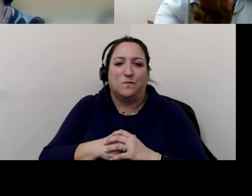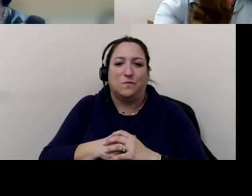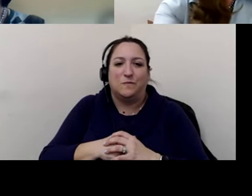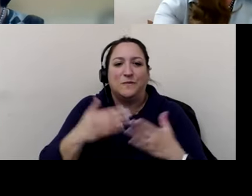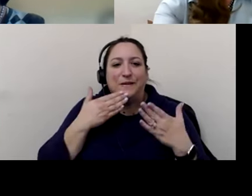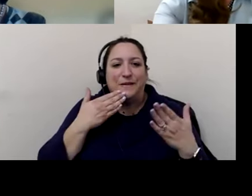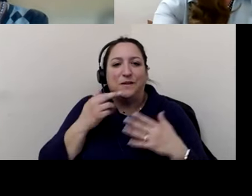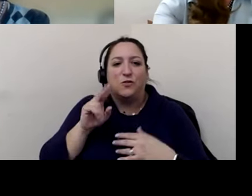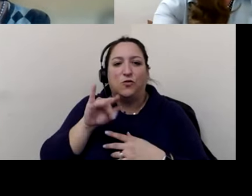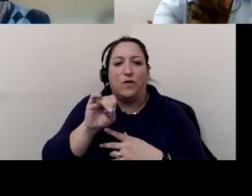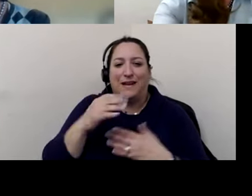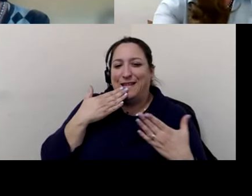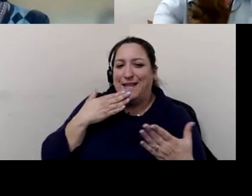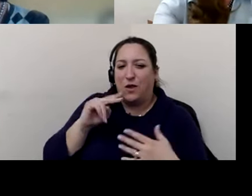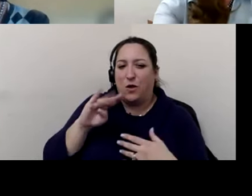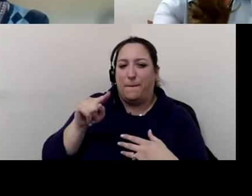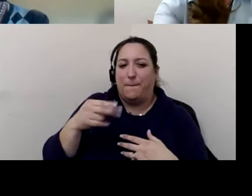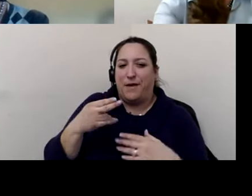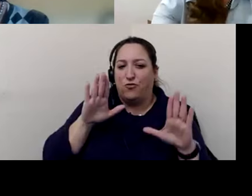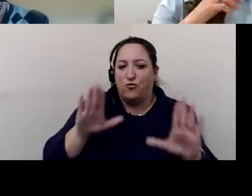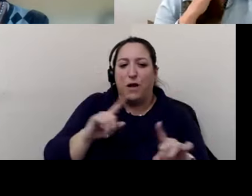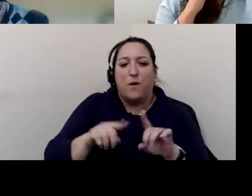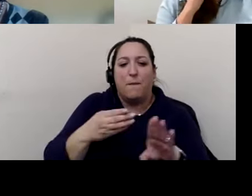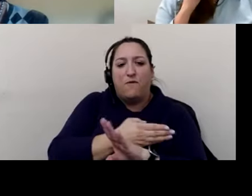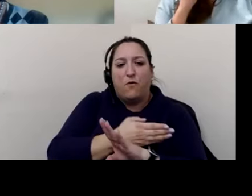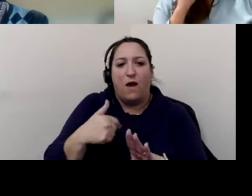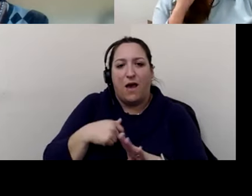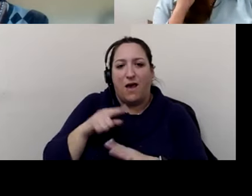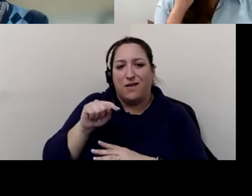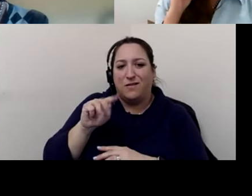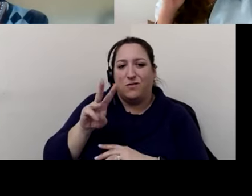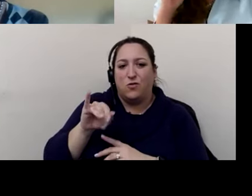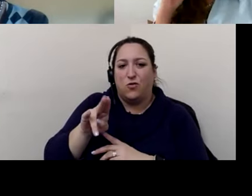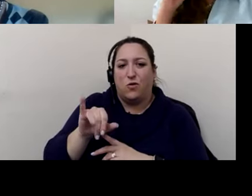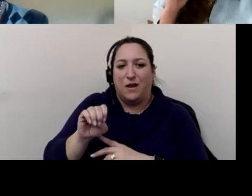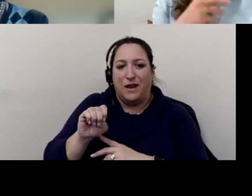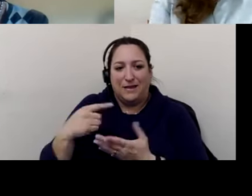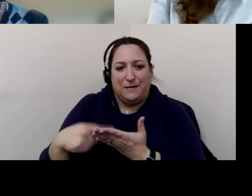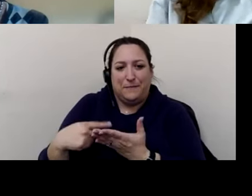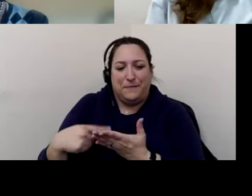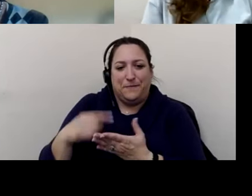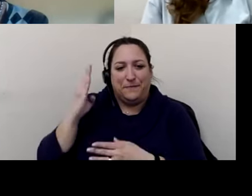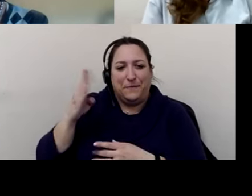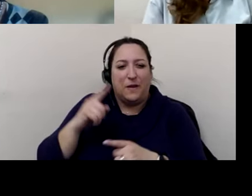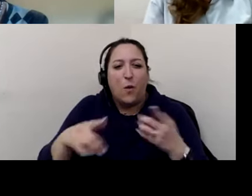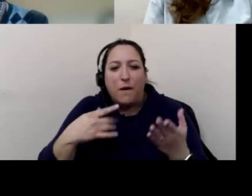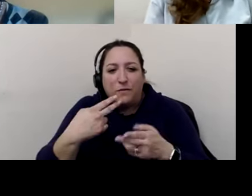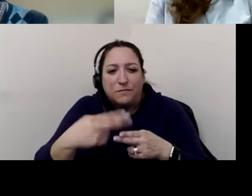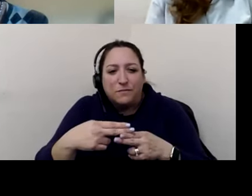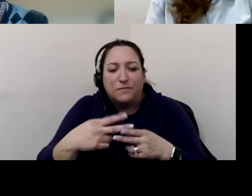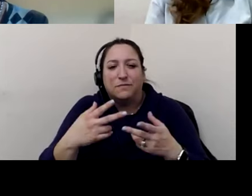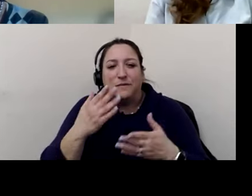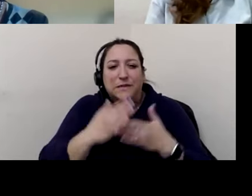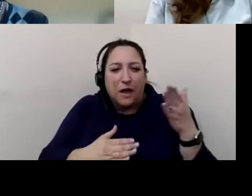Thank you, Beth. That was great. Just before Tawnie speaks, I did want to mention, based on some